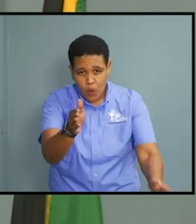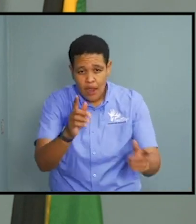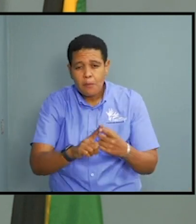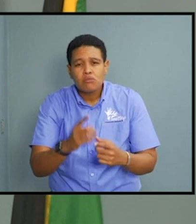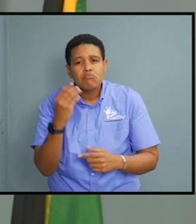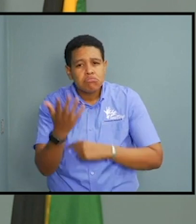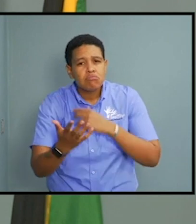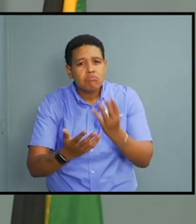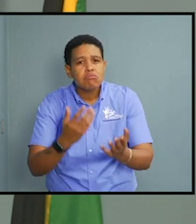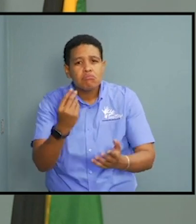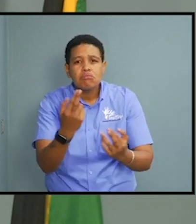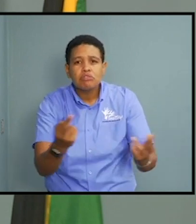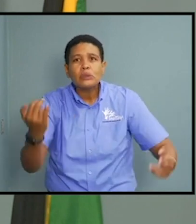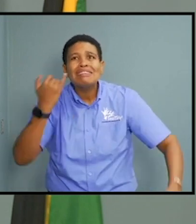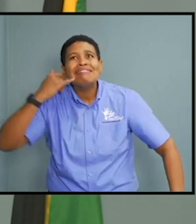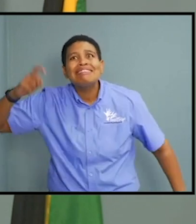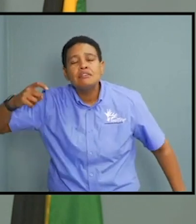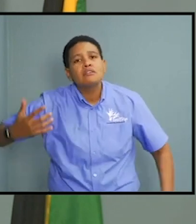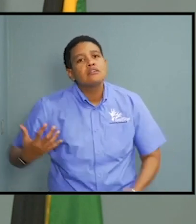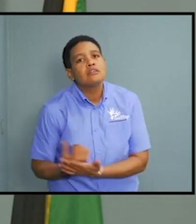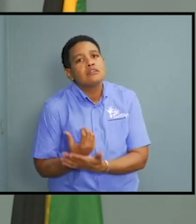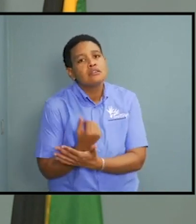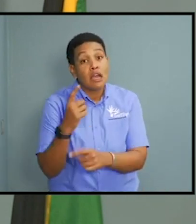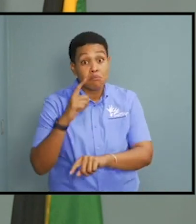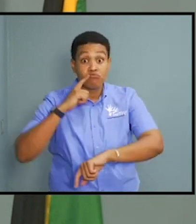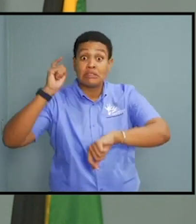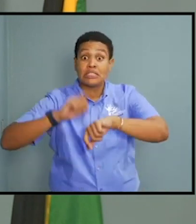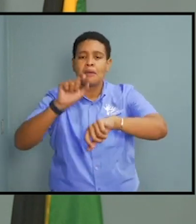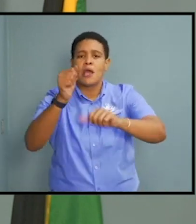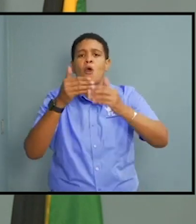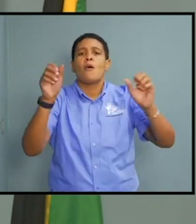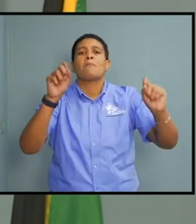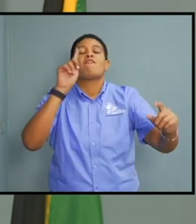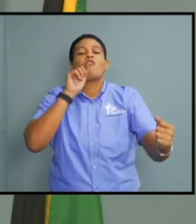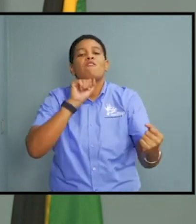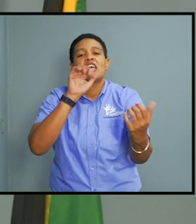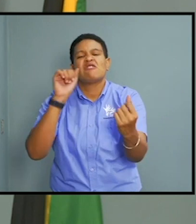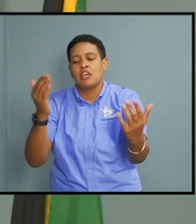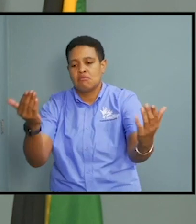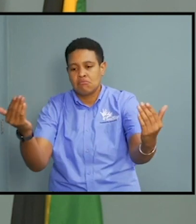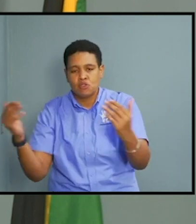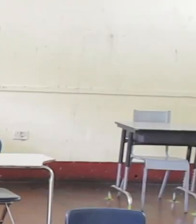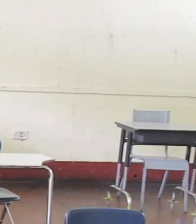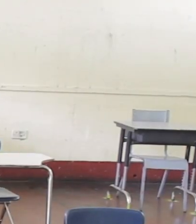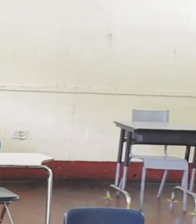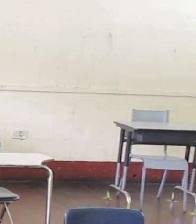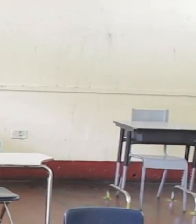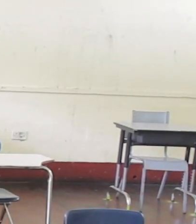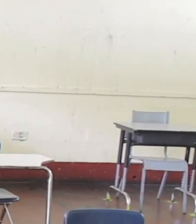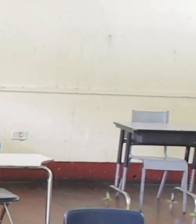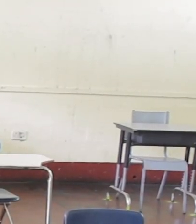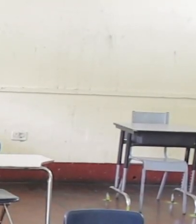channel resources to them so that in time they will be able to reopen for face-to-face engagement. The